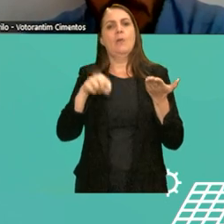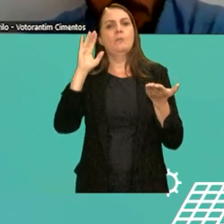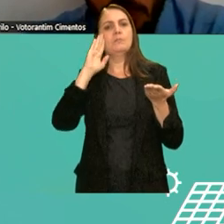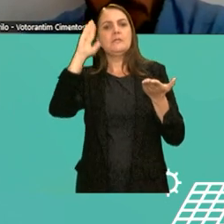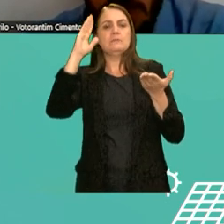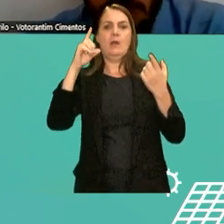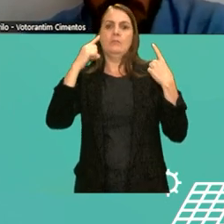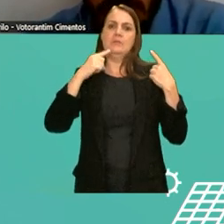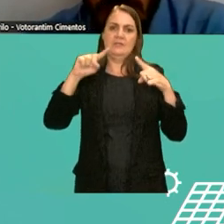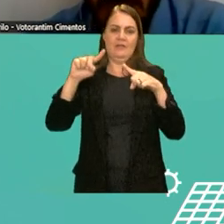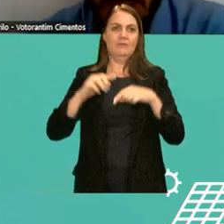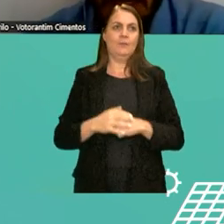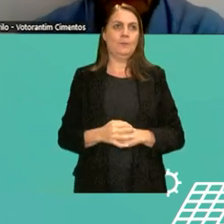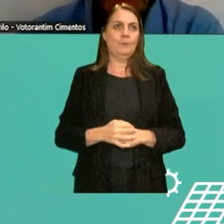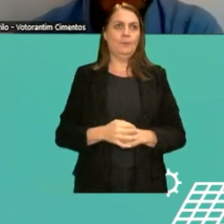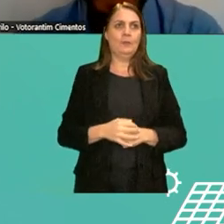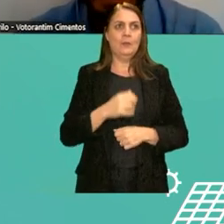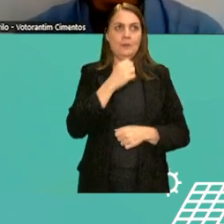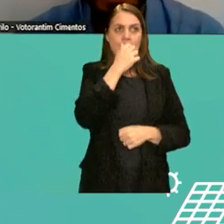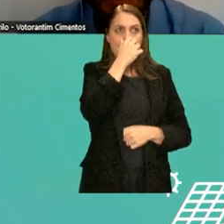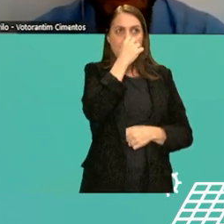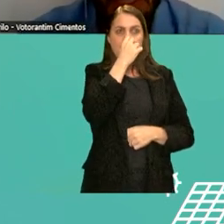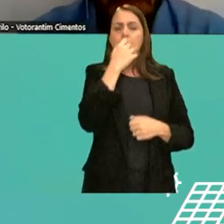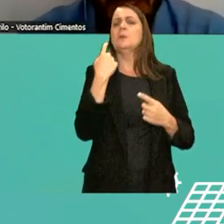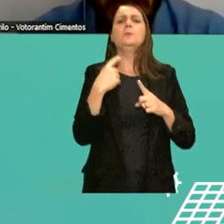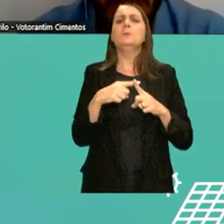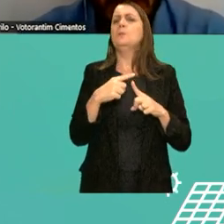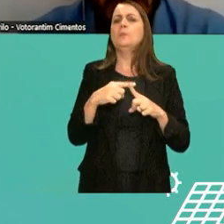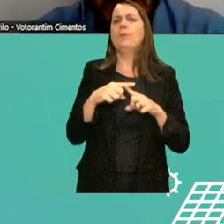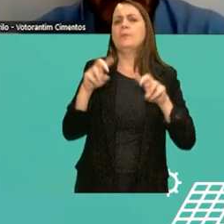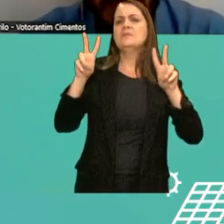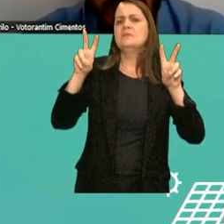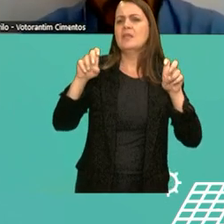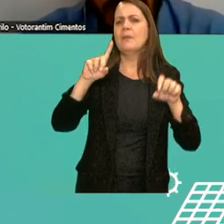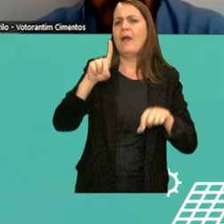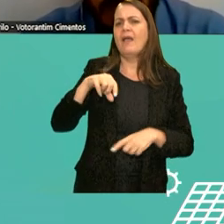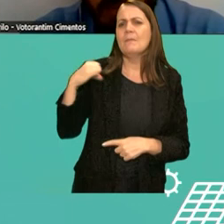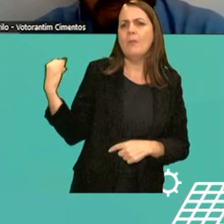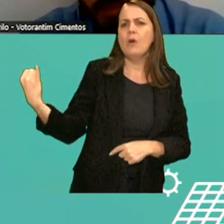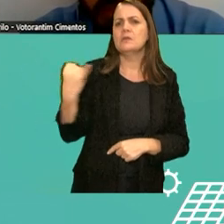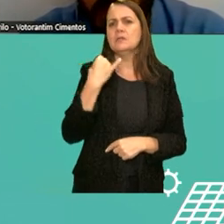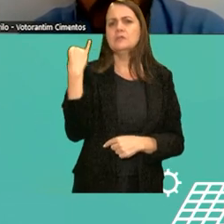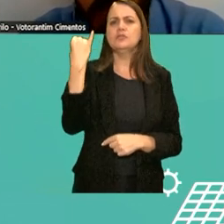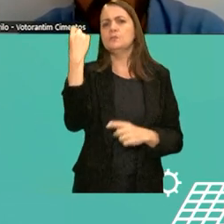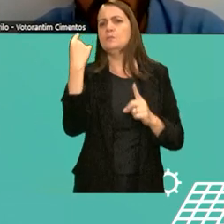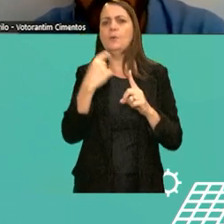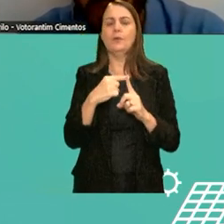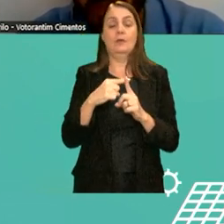And why this theme is important to us? Well, this is a big challenge.